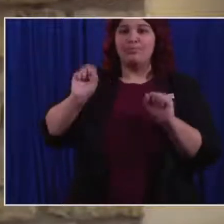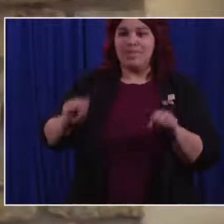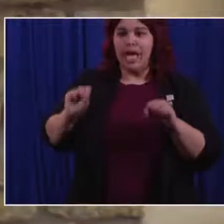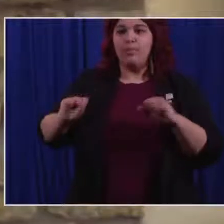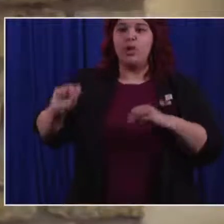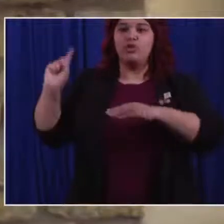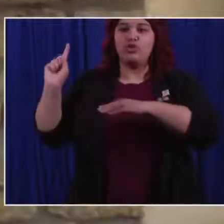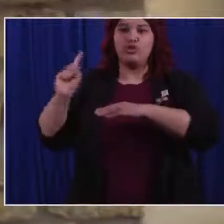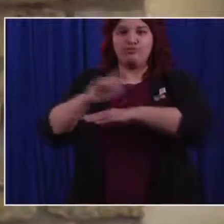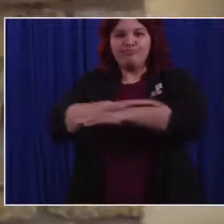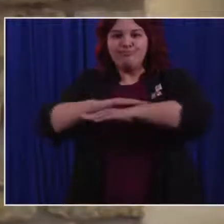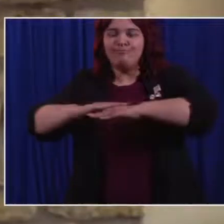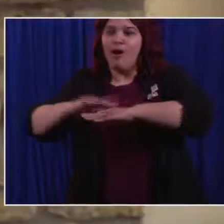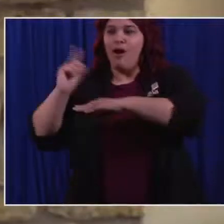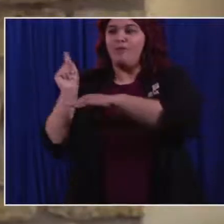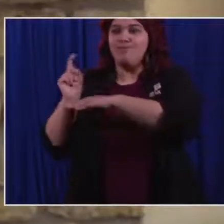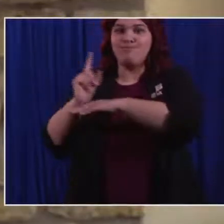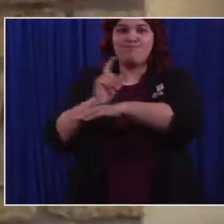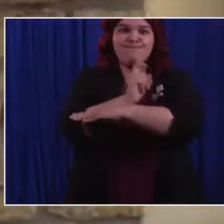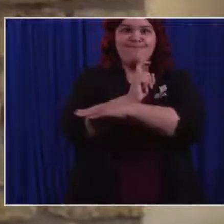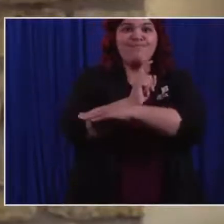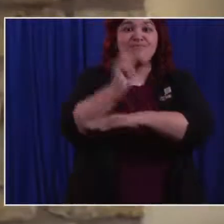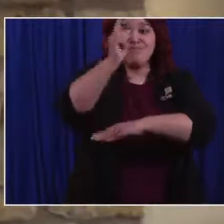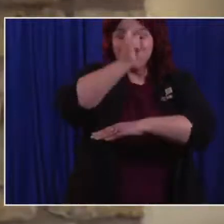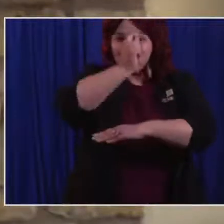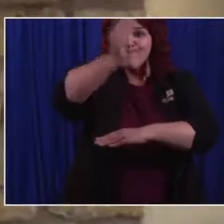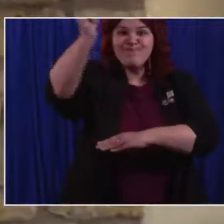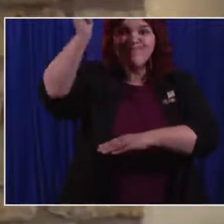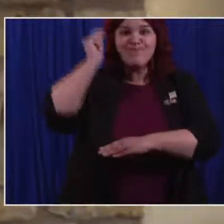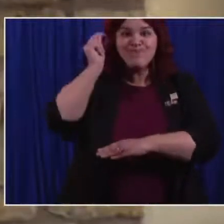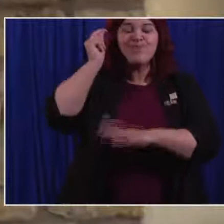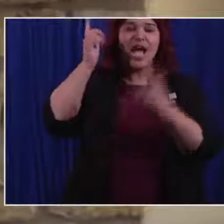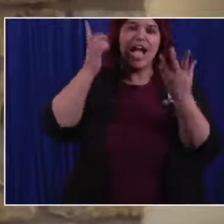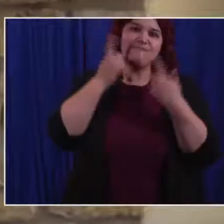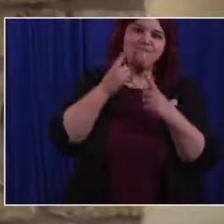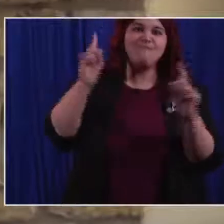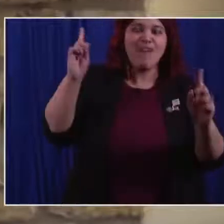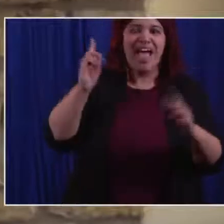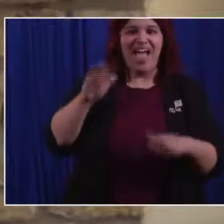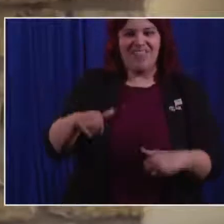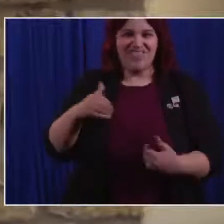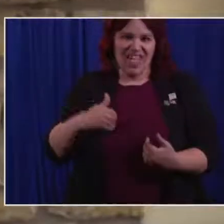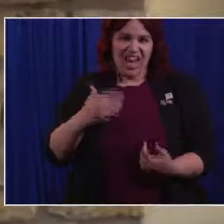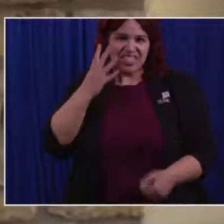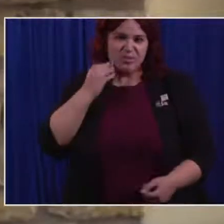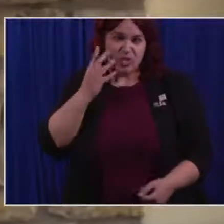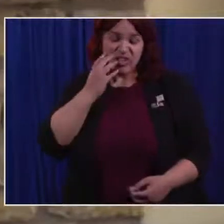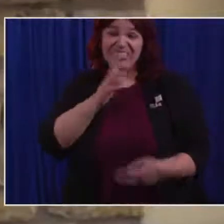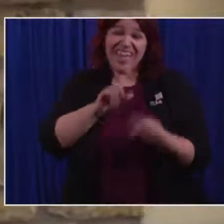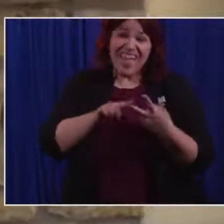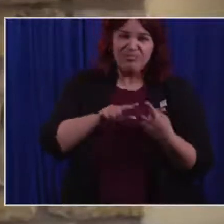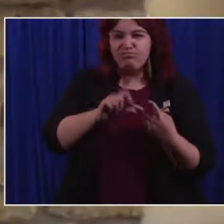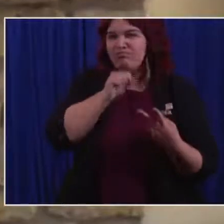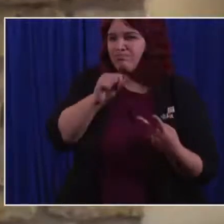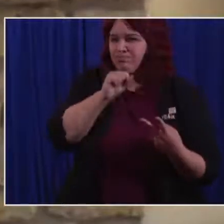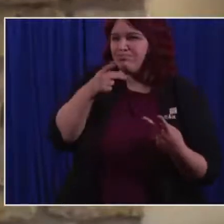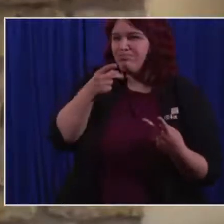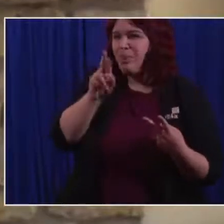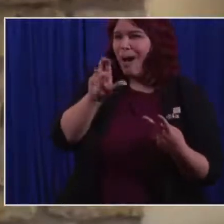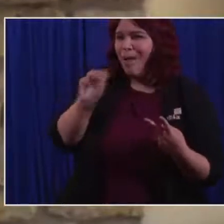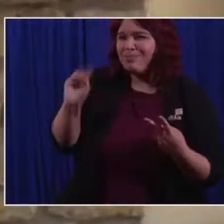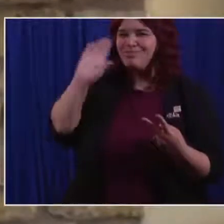think that's something that's very, very good and something we all look forward to. The